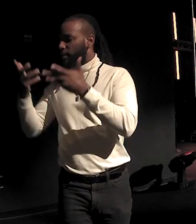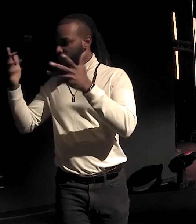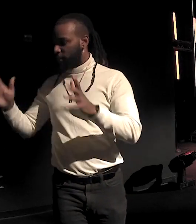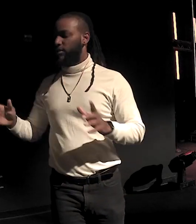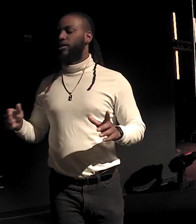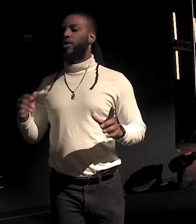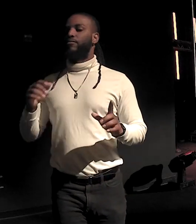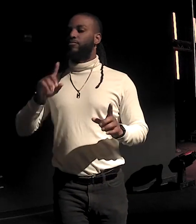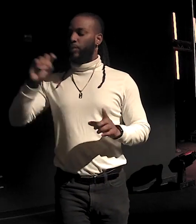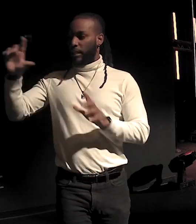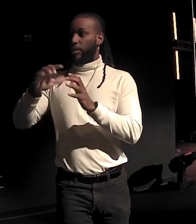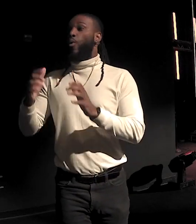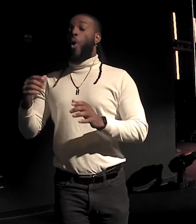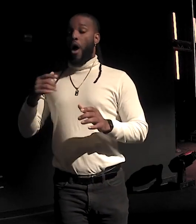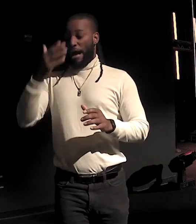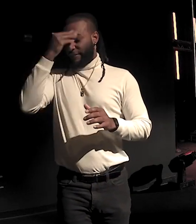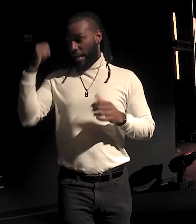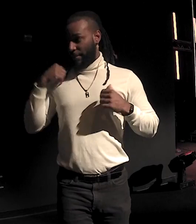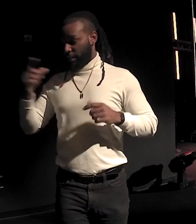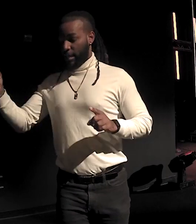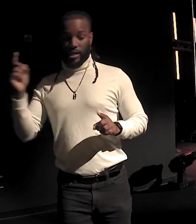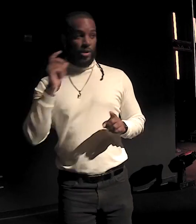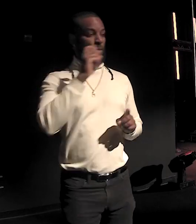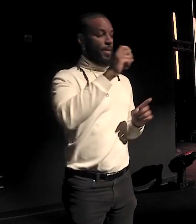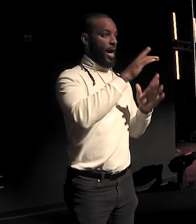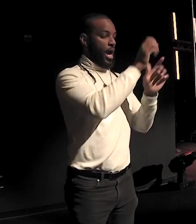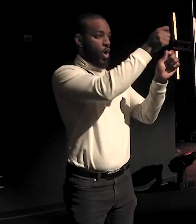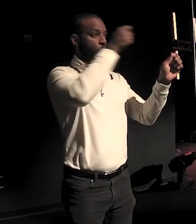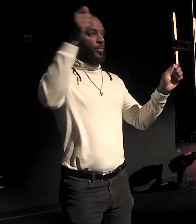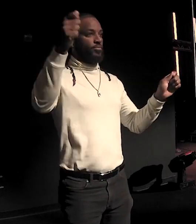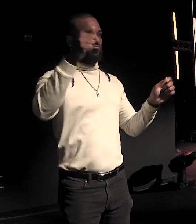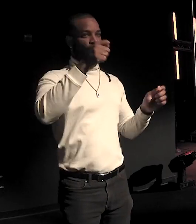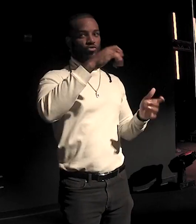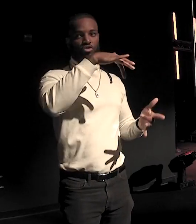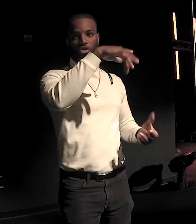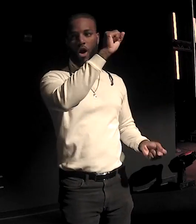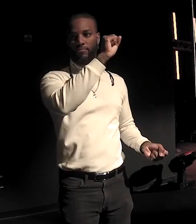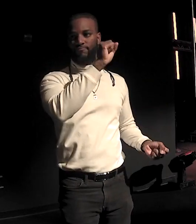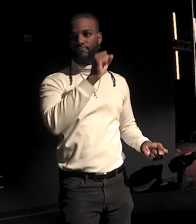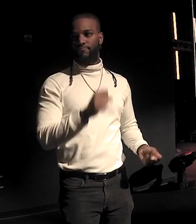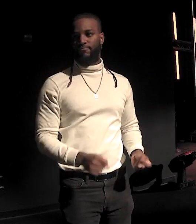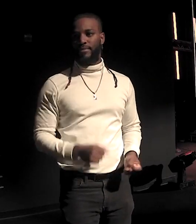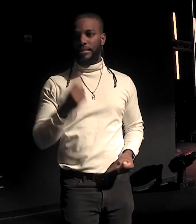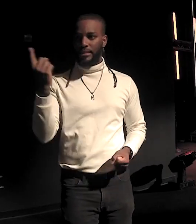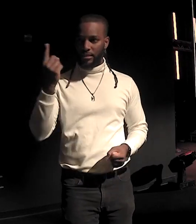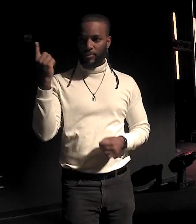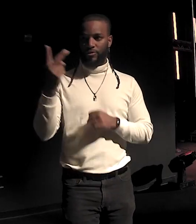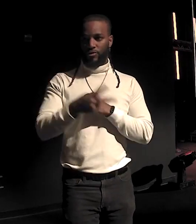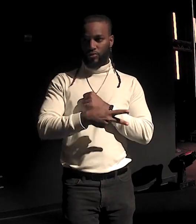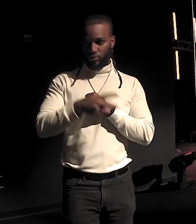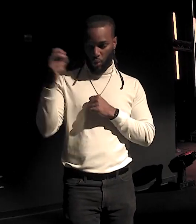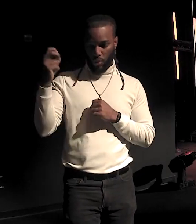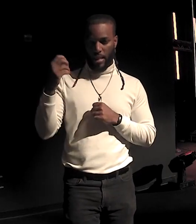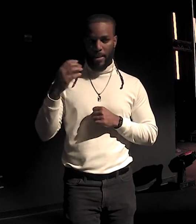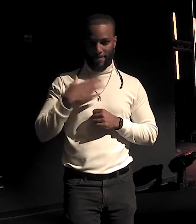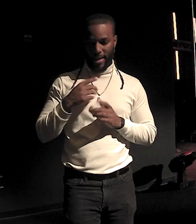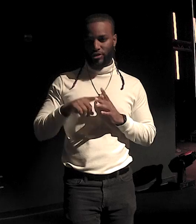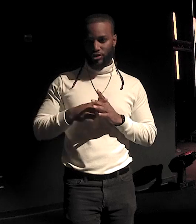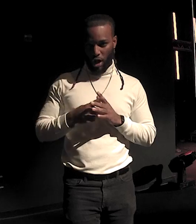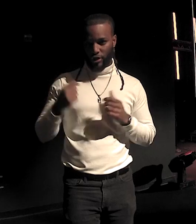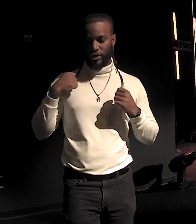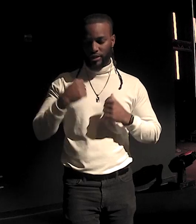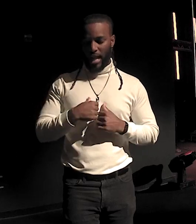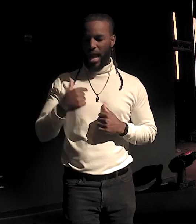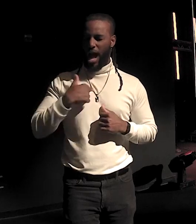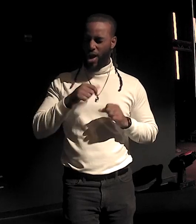shoot, I left my jacket. I went back to get it, and it was gone. Somebody had taken my starter jacket, and